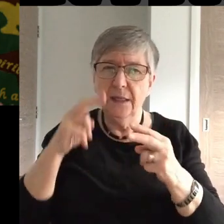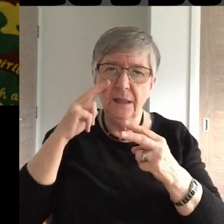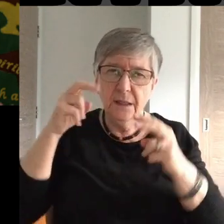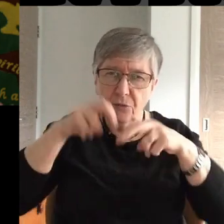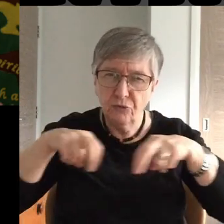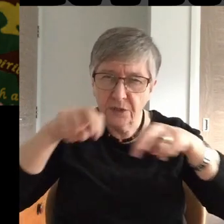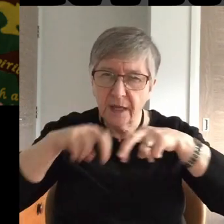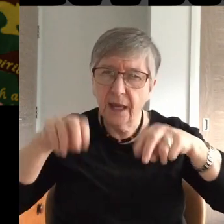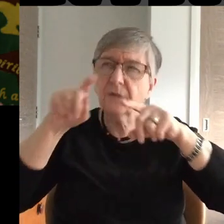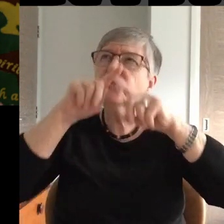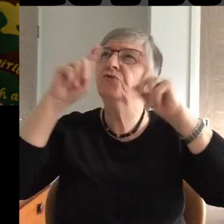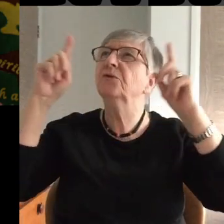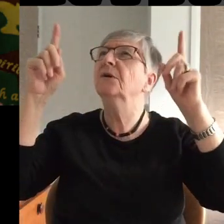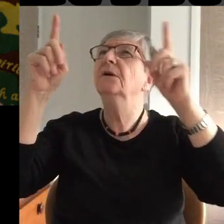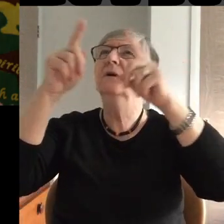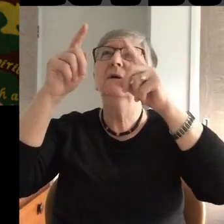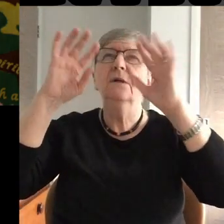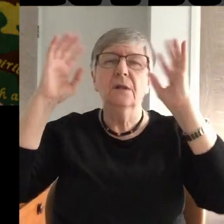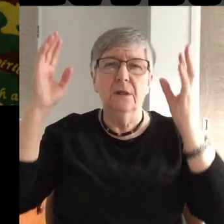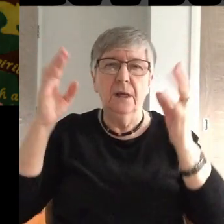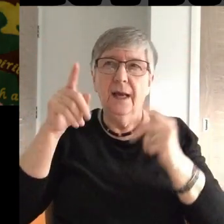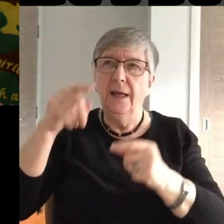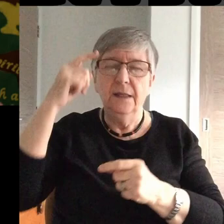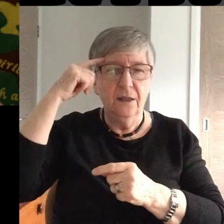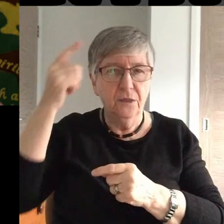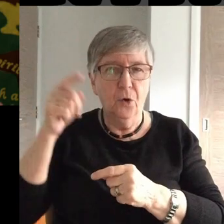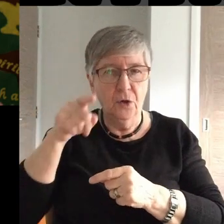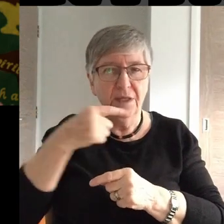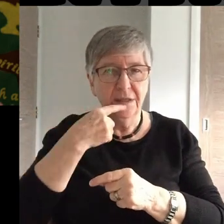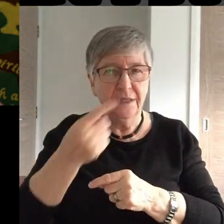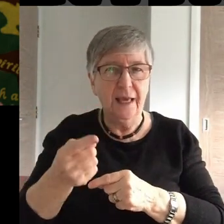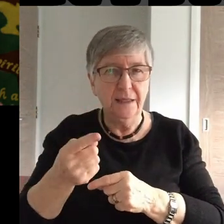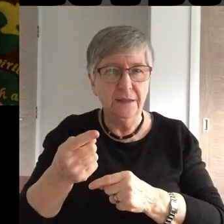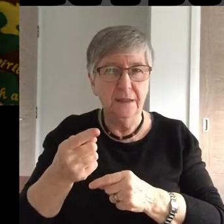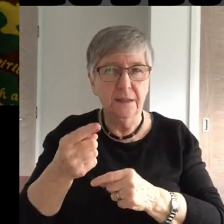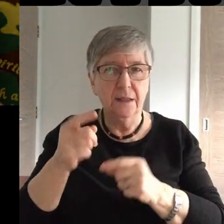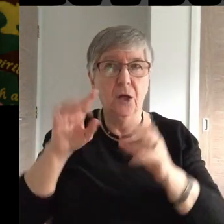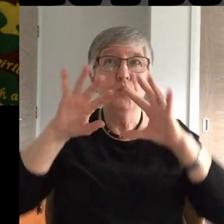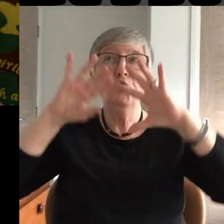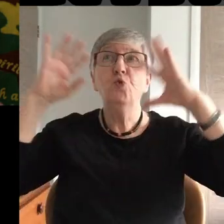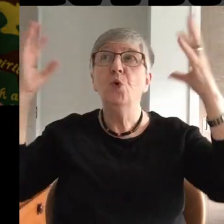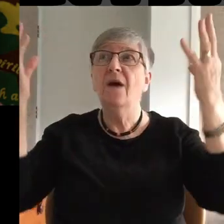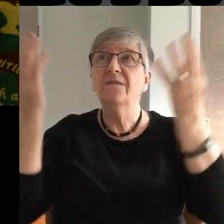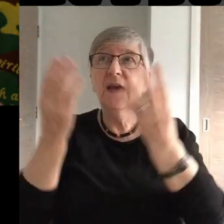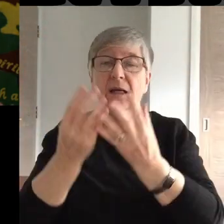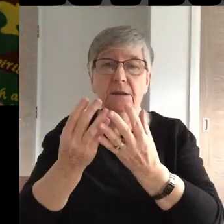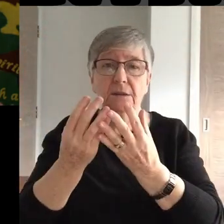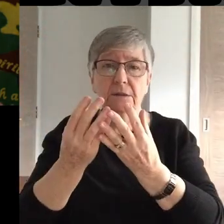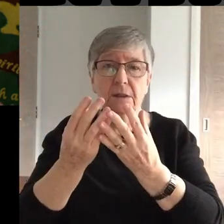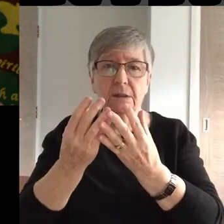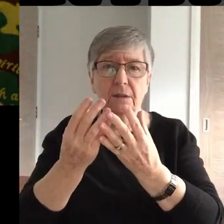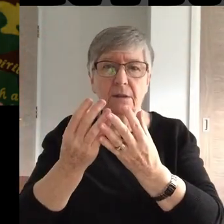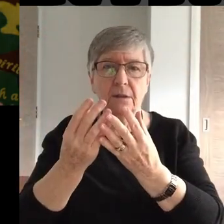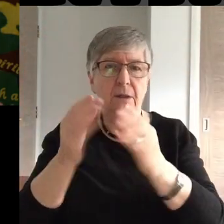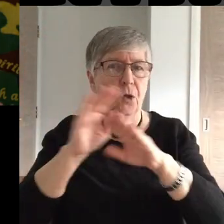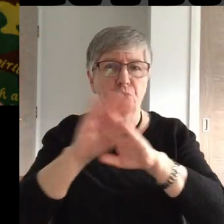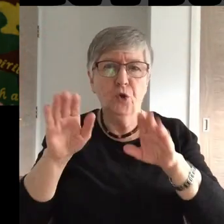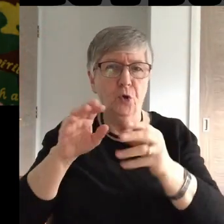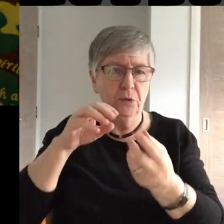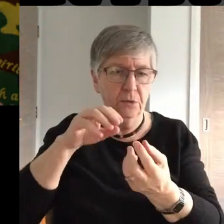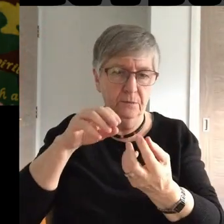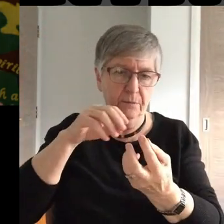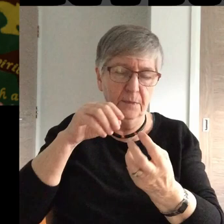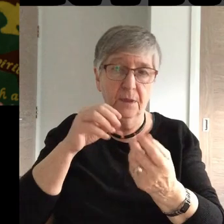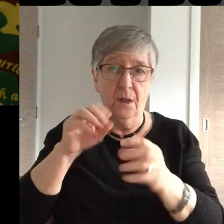the universe. After much research, he came up with the idea that the universe doesn't revolve around the